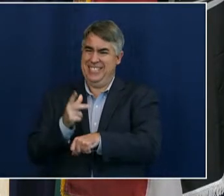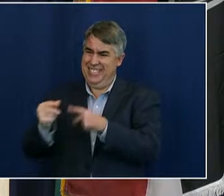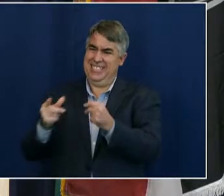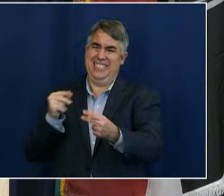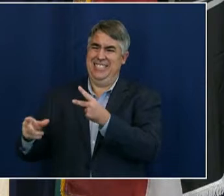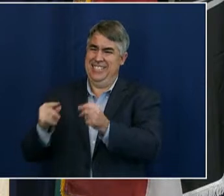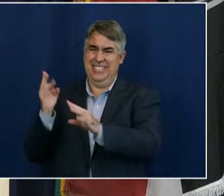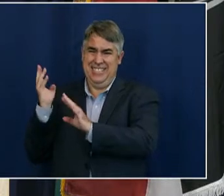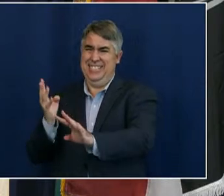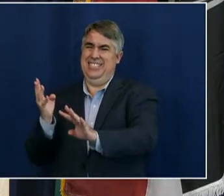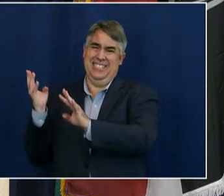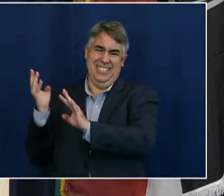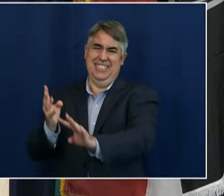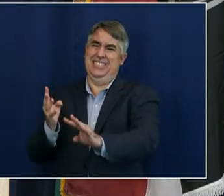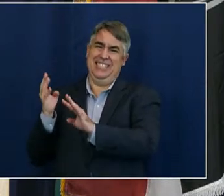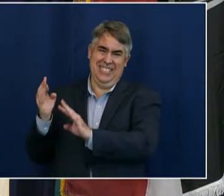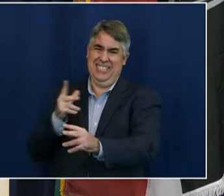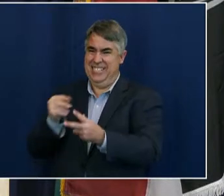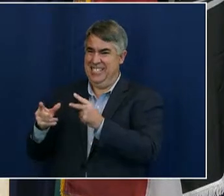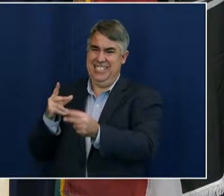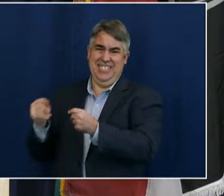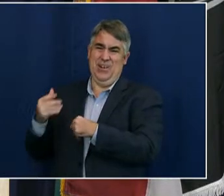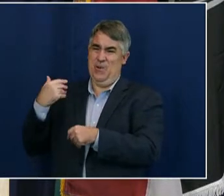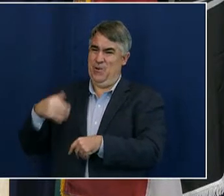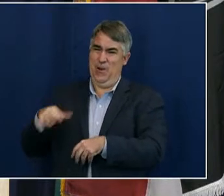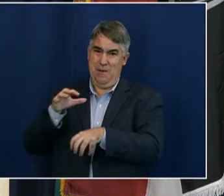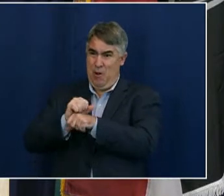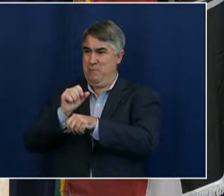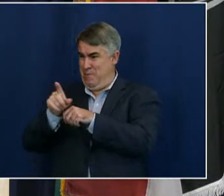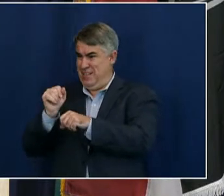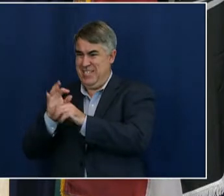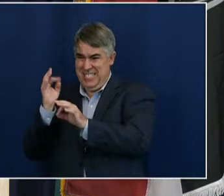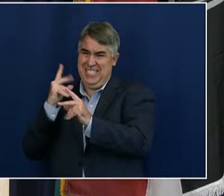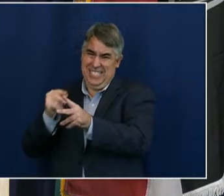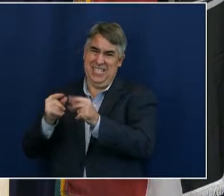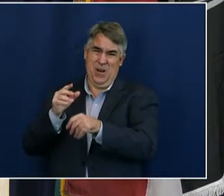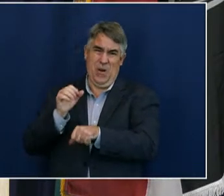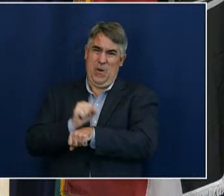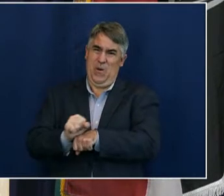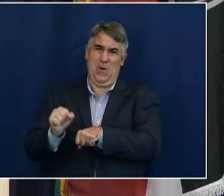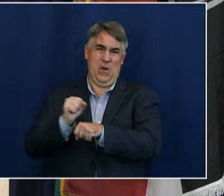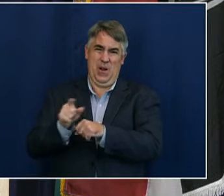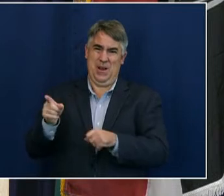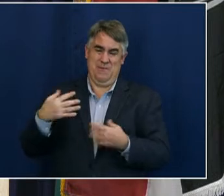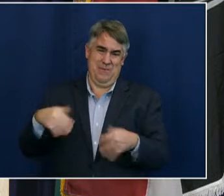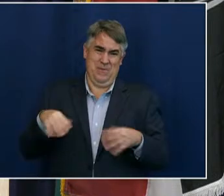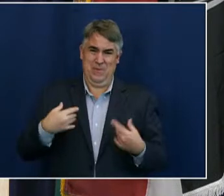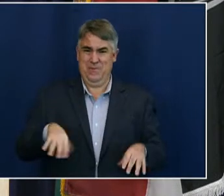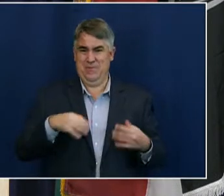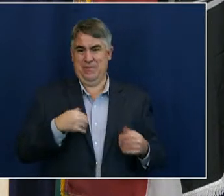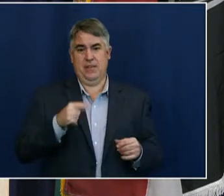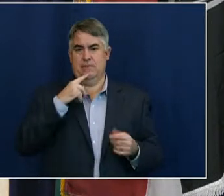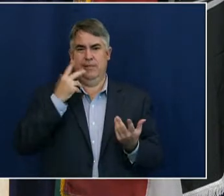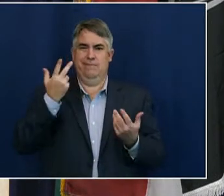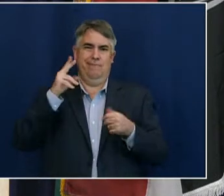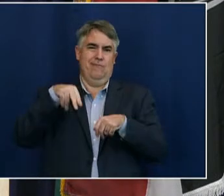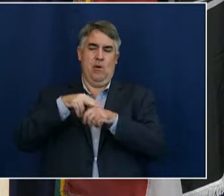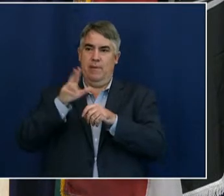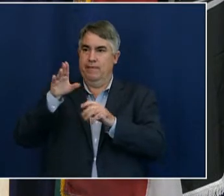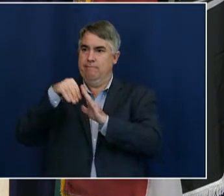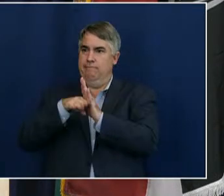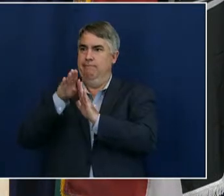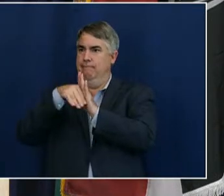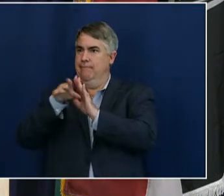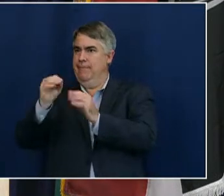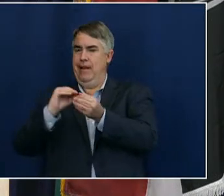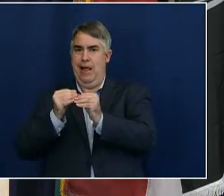and slot in and get more appointments done in order to get through. But I think we're going to see these fluctuations. You know, you talk to someone who says, hey, I drove right